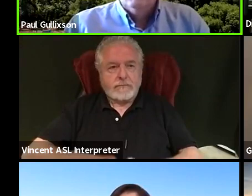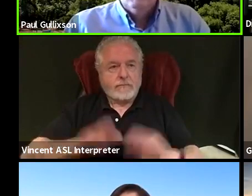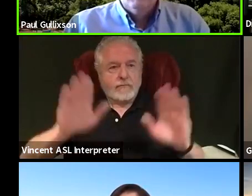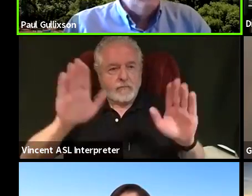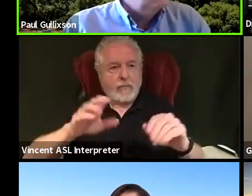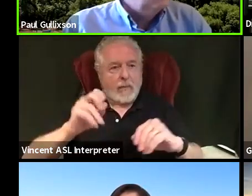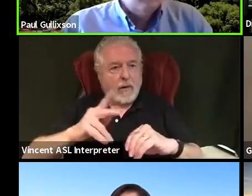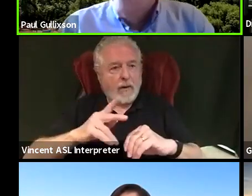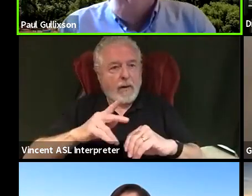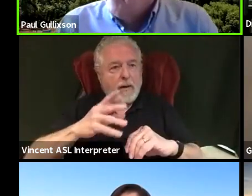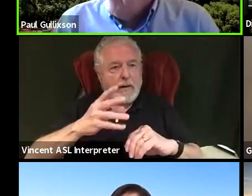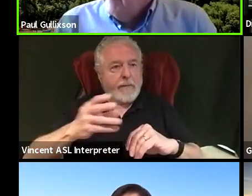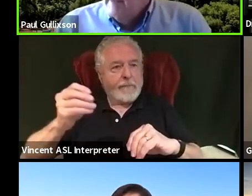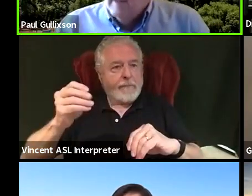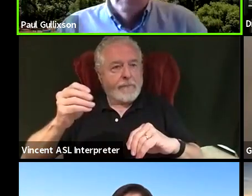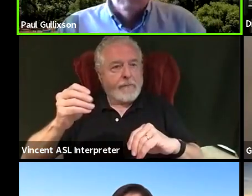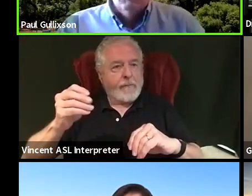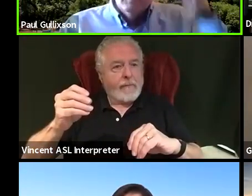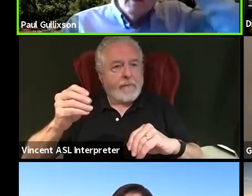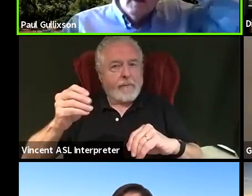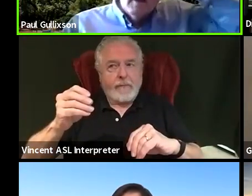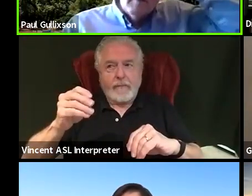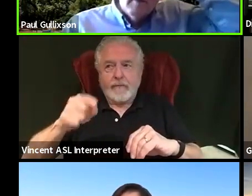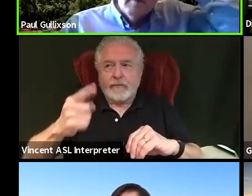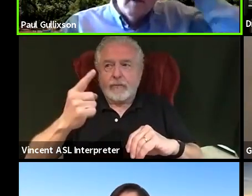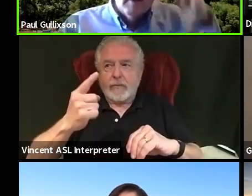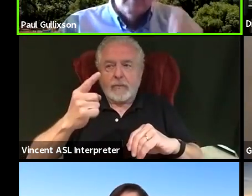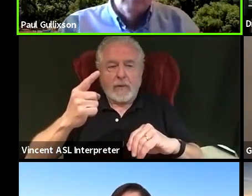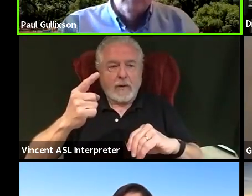Great. And this one,